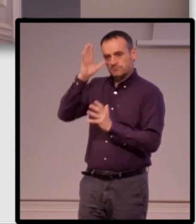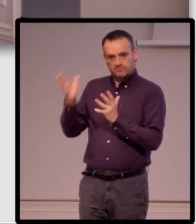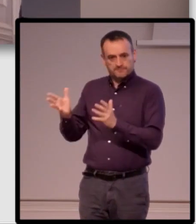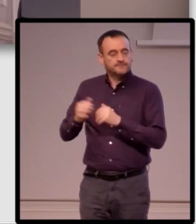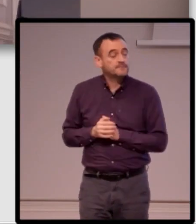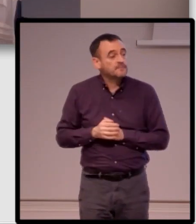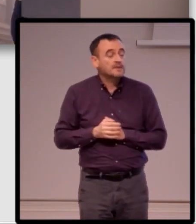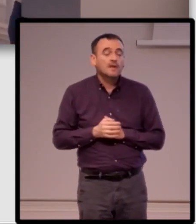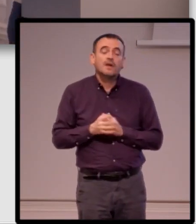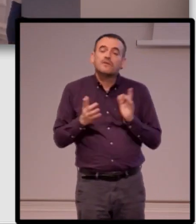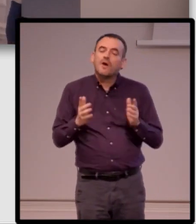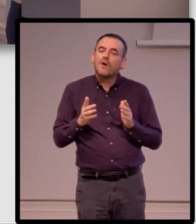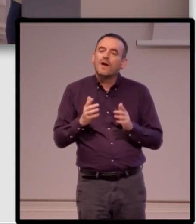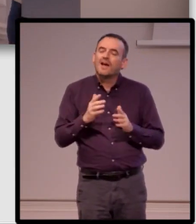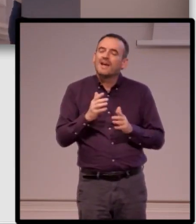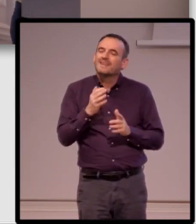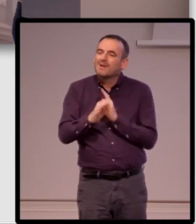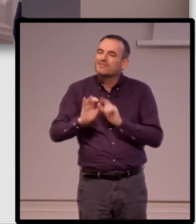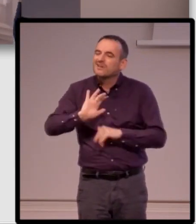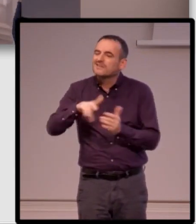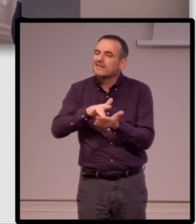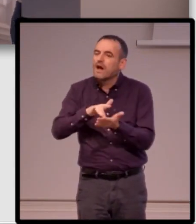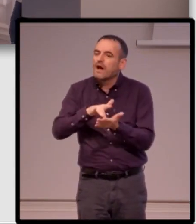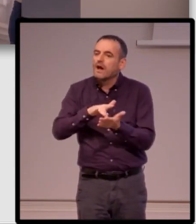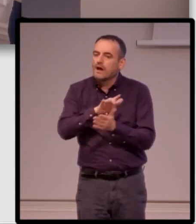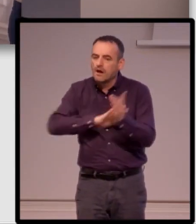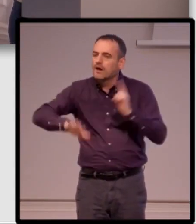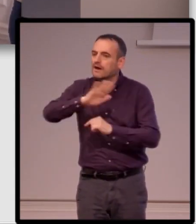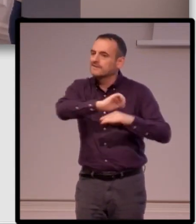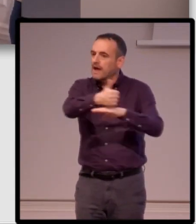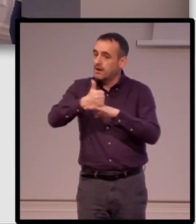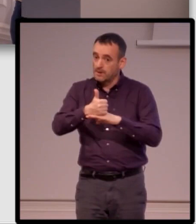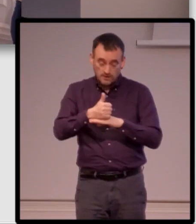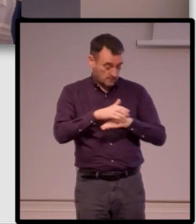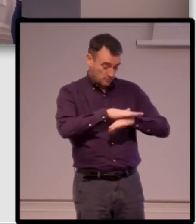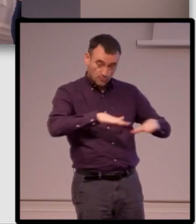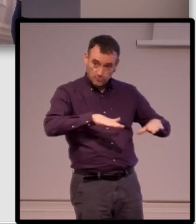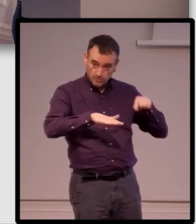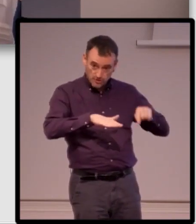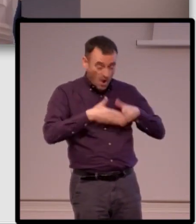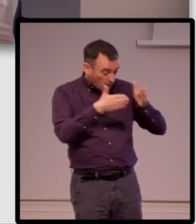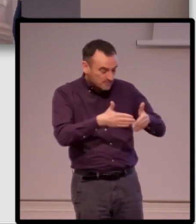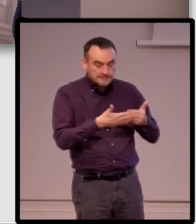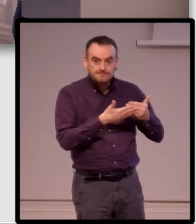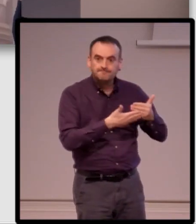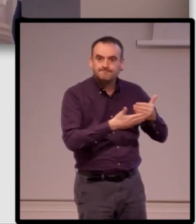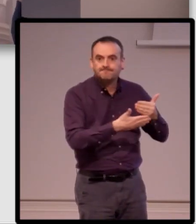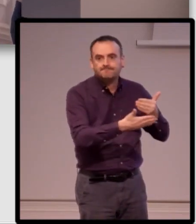So with the advent of these specialist centres, children are spending longer periods in